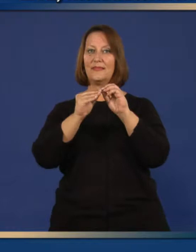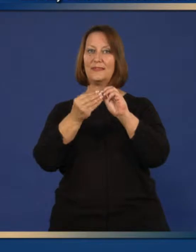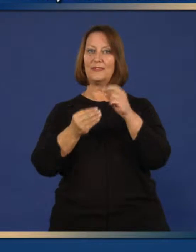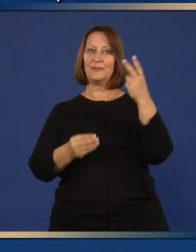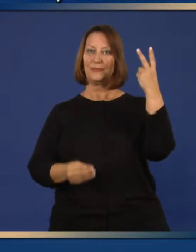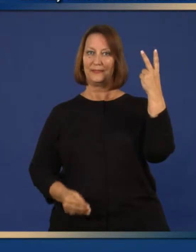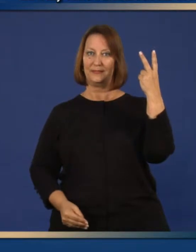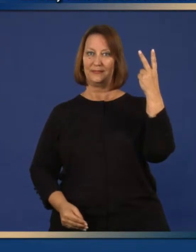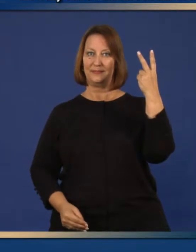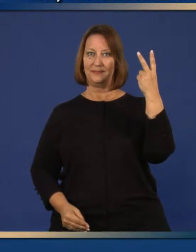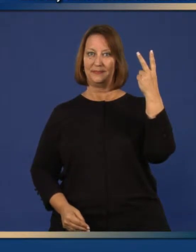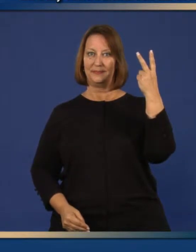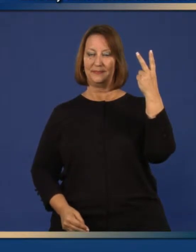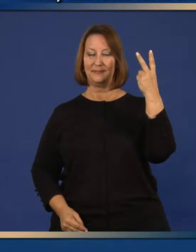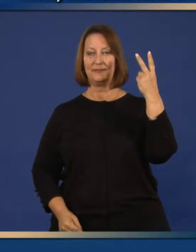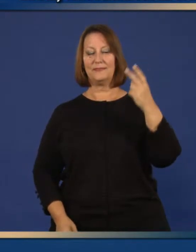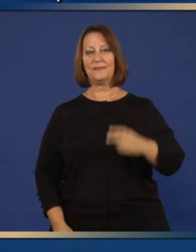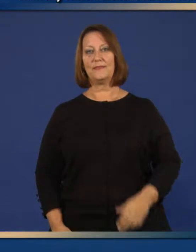2.